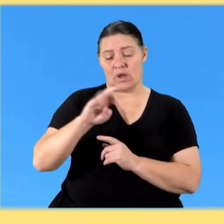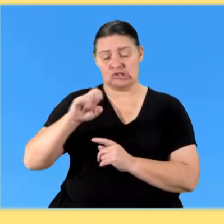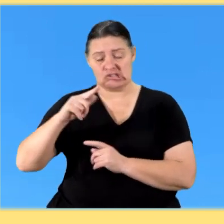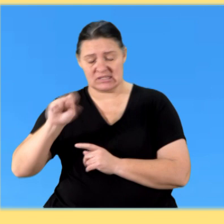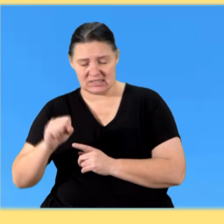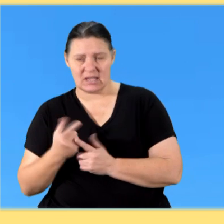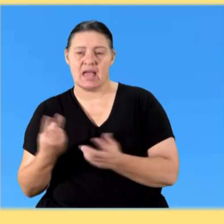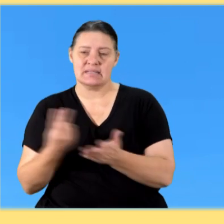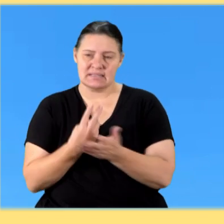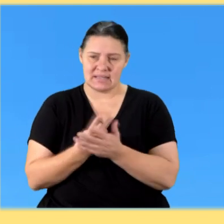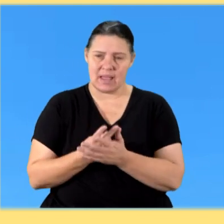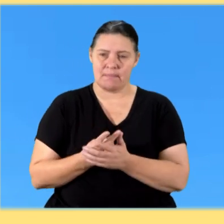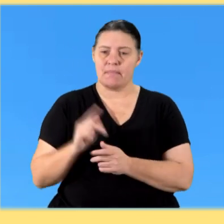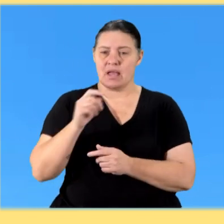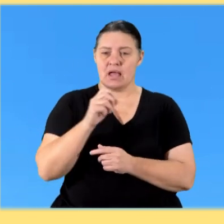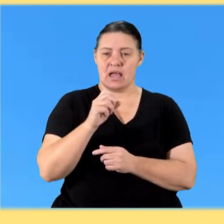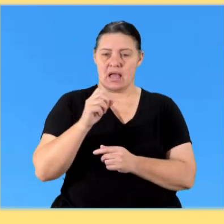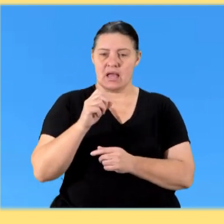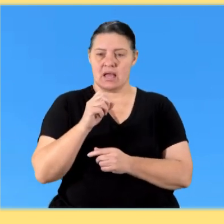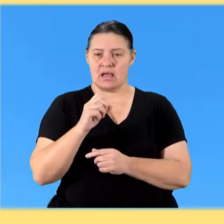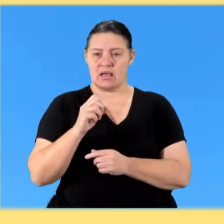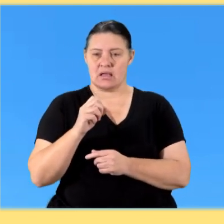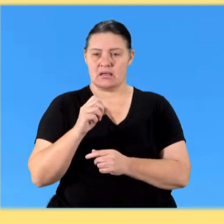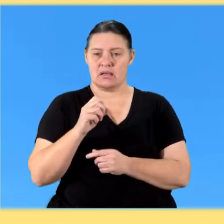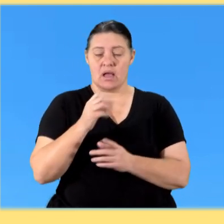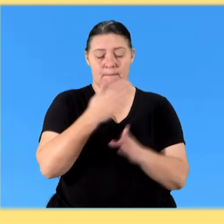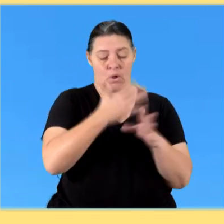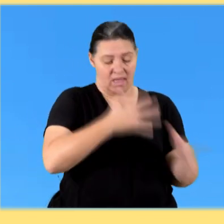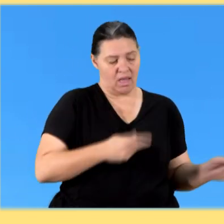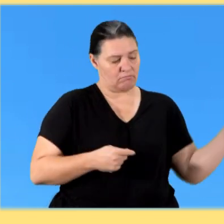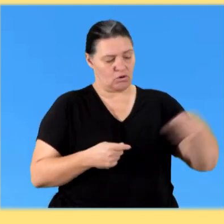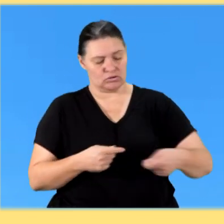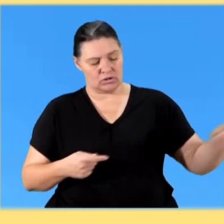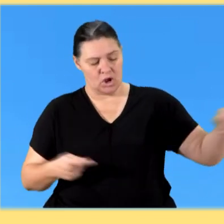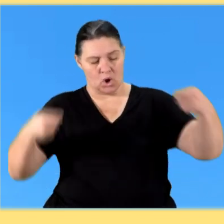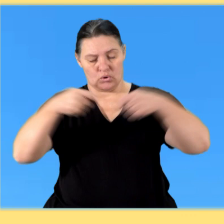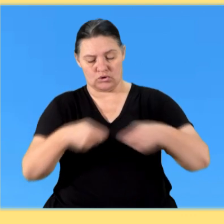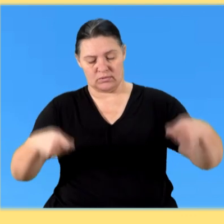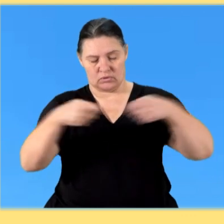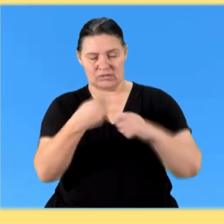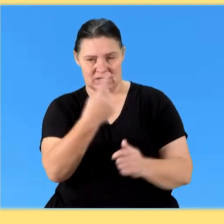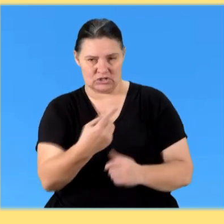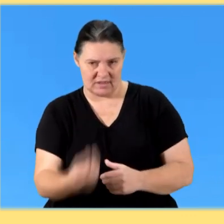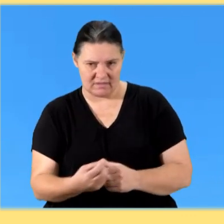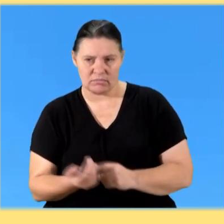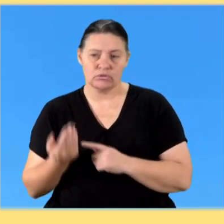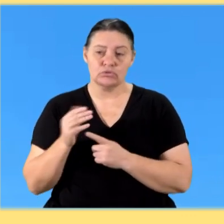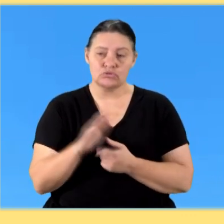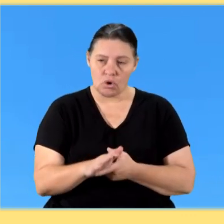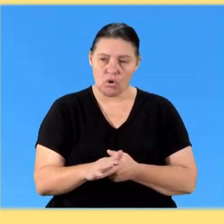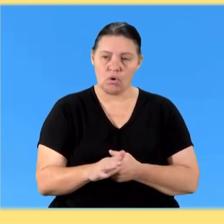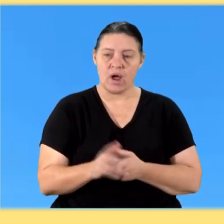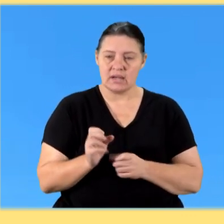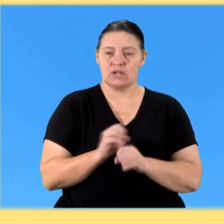as contributions made by each employee. So all of these will be shown in our wages journal. And